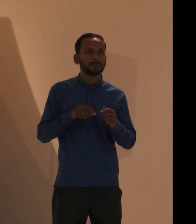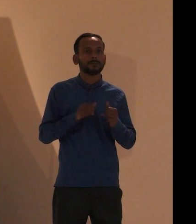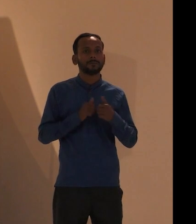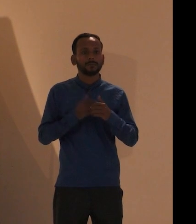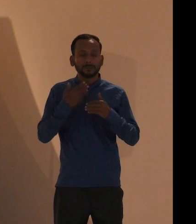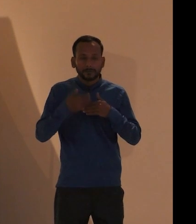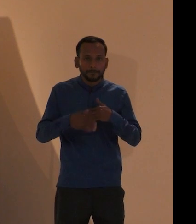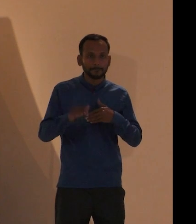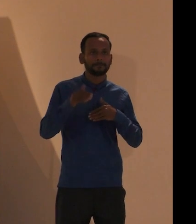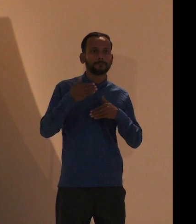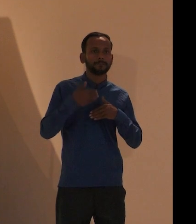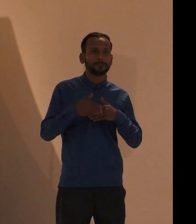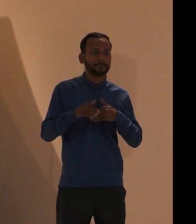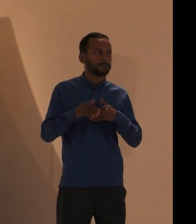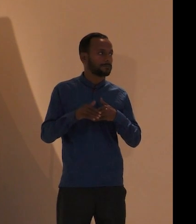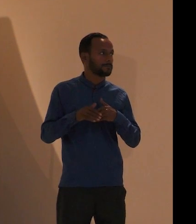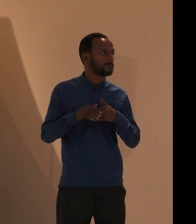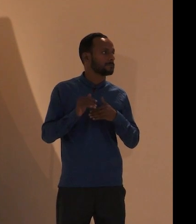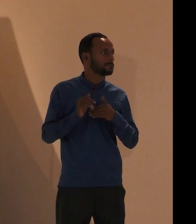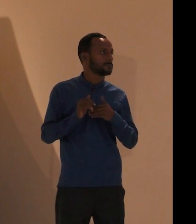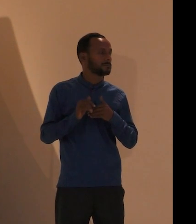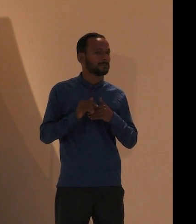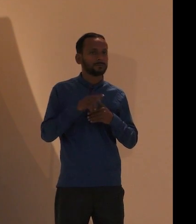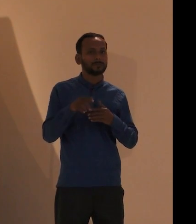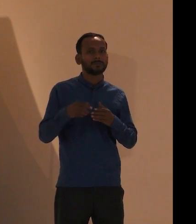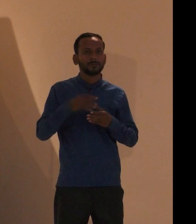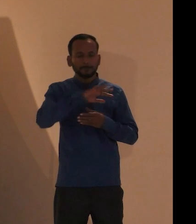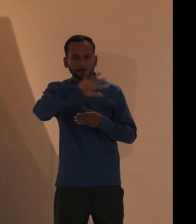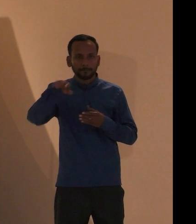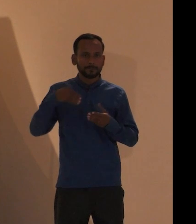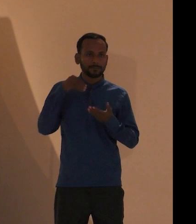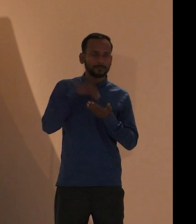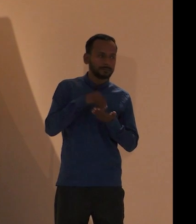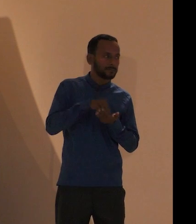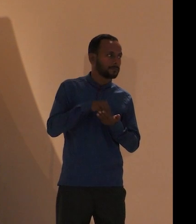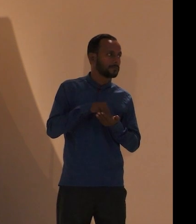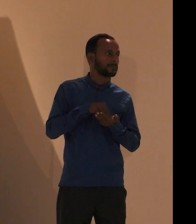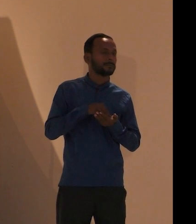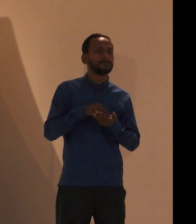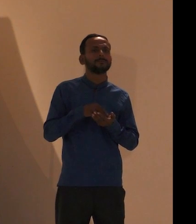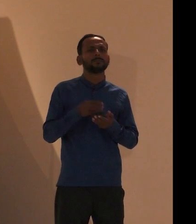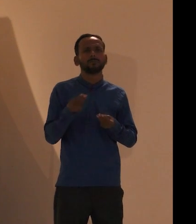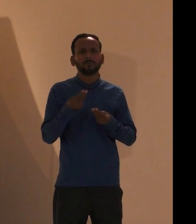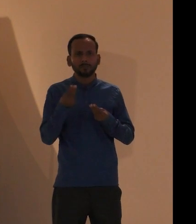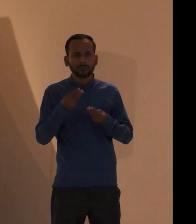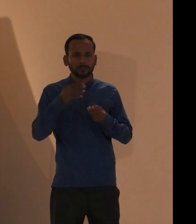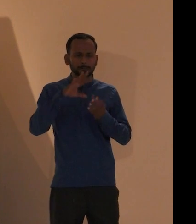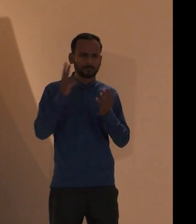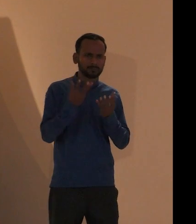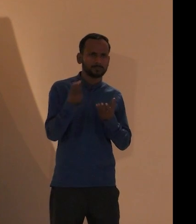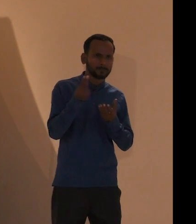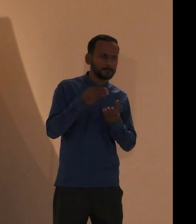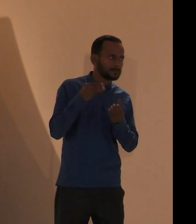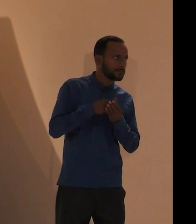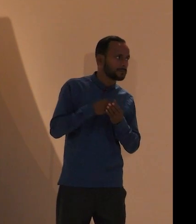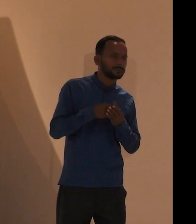to be an edited collection of the most important cases, about 15 of them, including the first Englishman